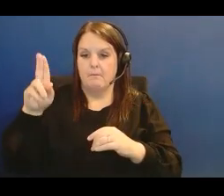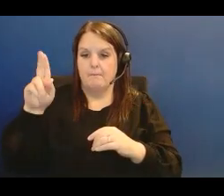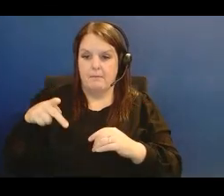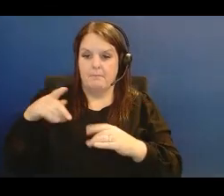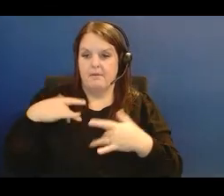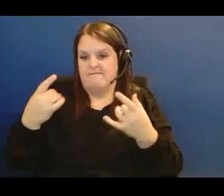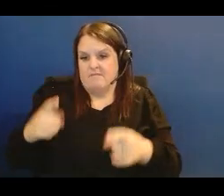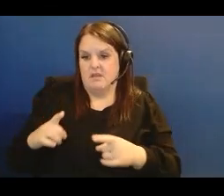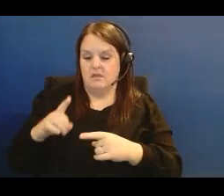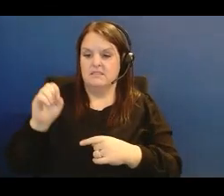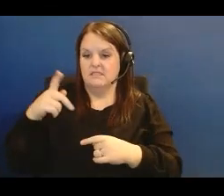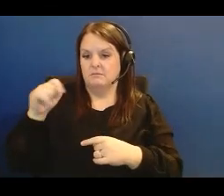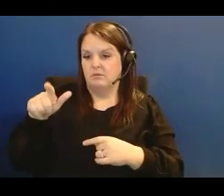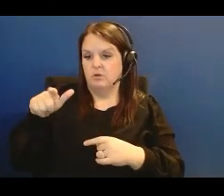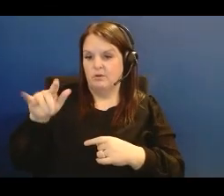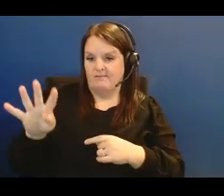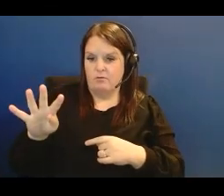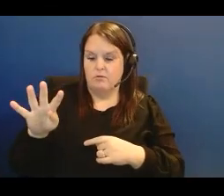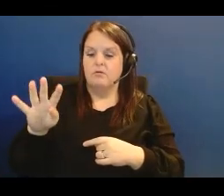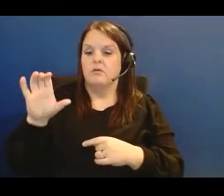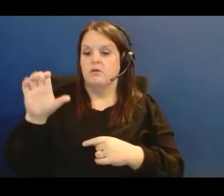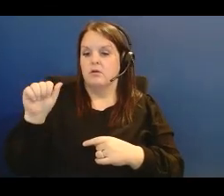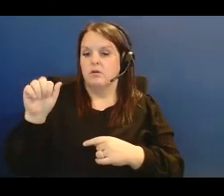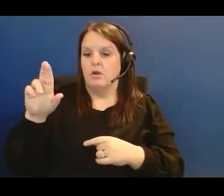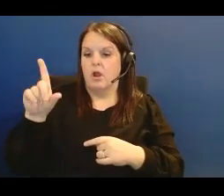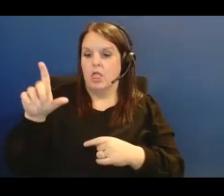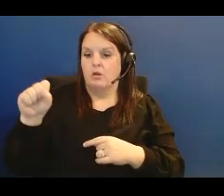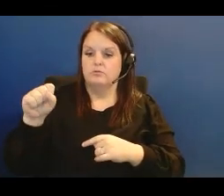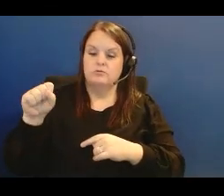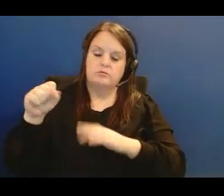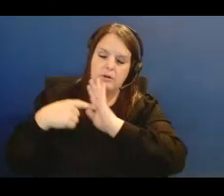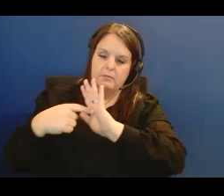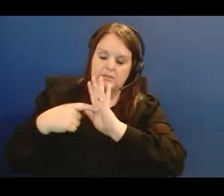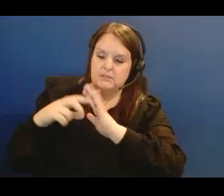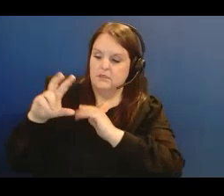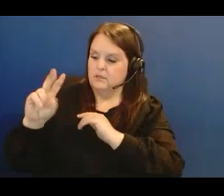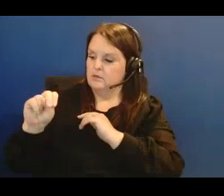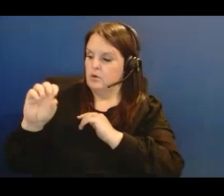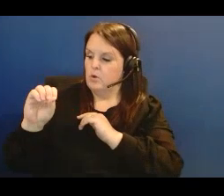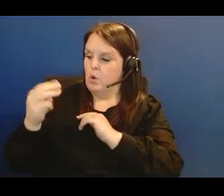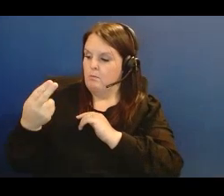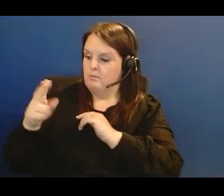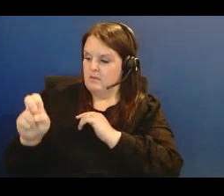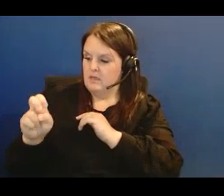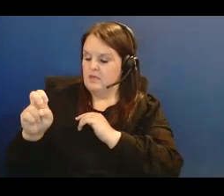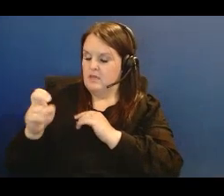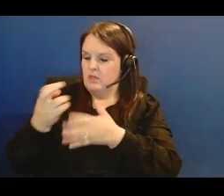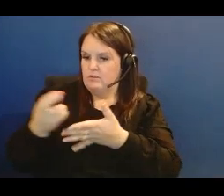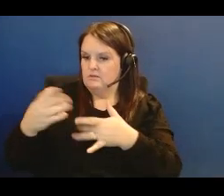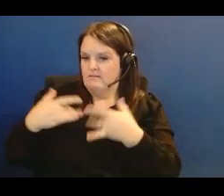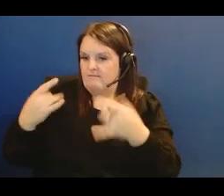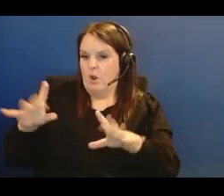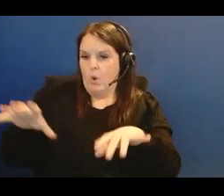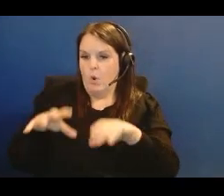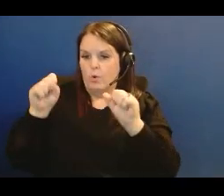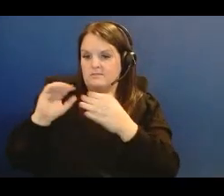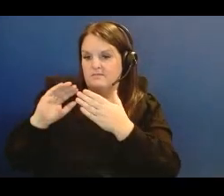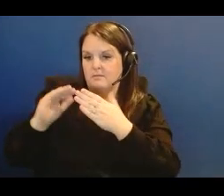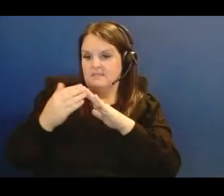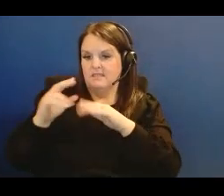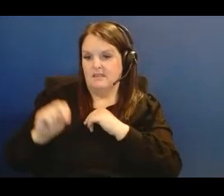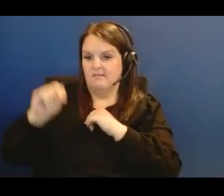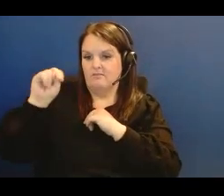On September 24th, Carlos represented NOMHE at this resource event that was hosted by the city of North